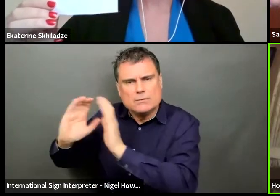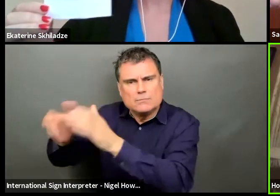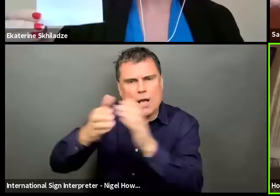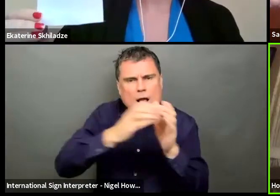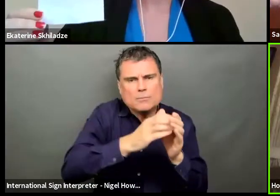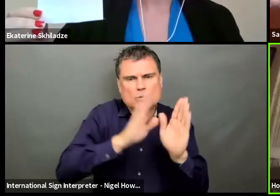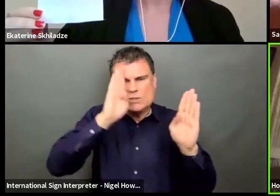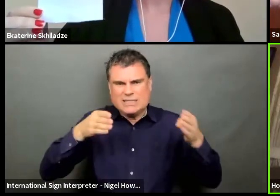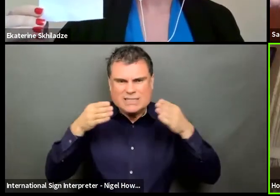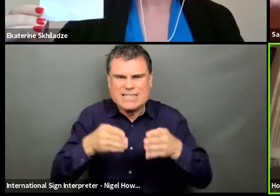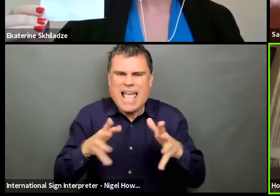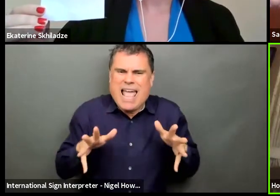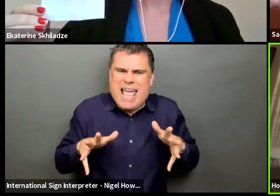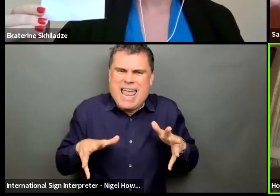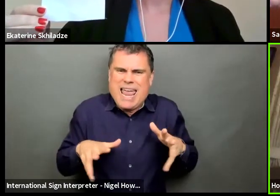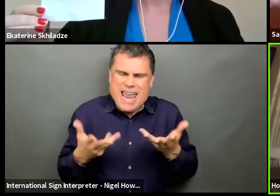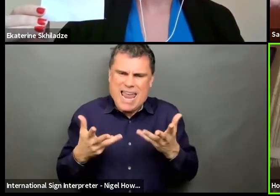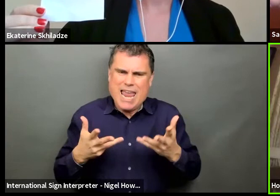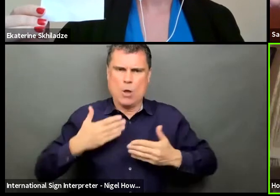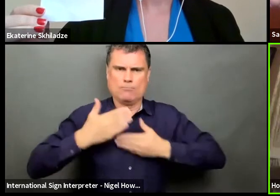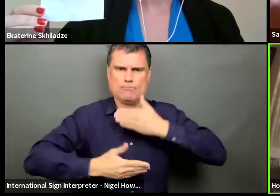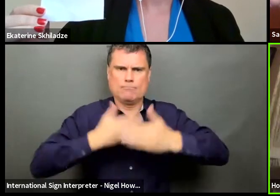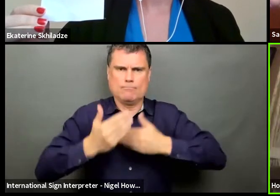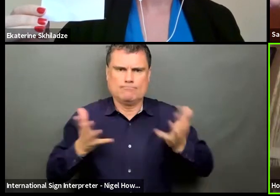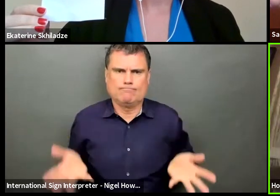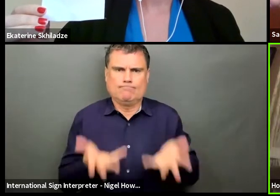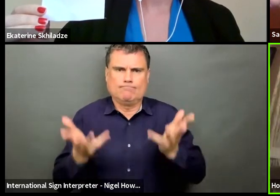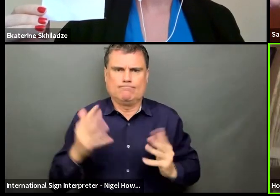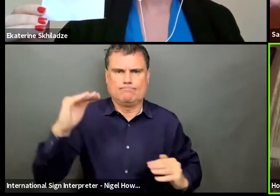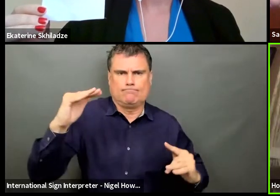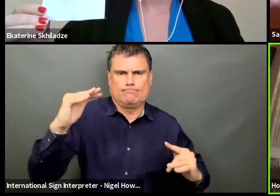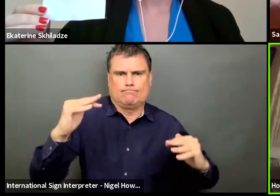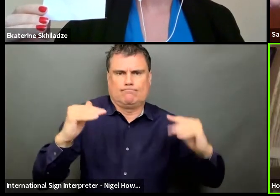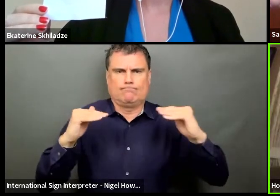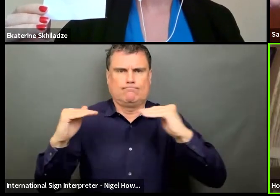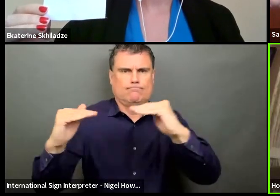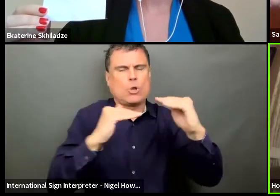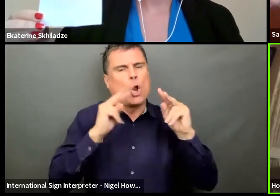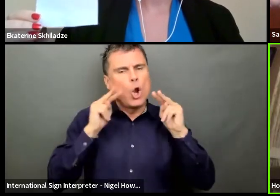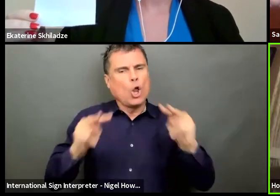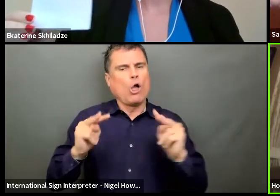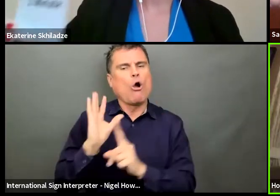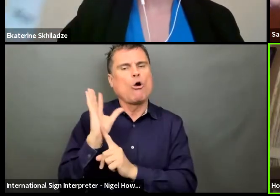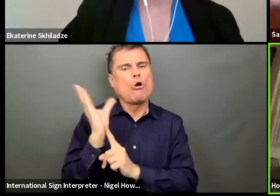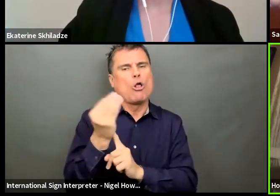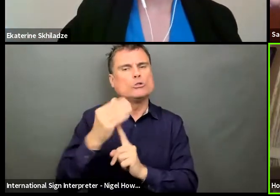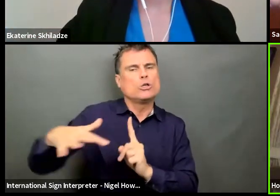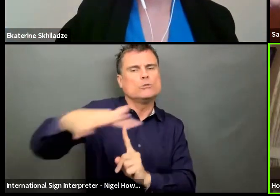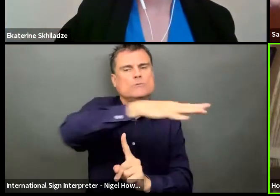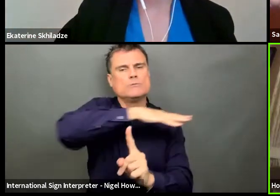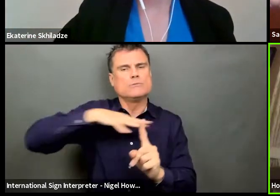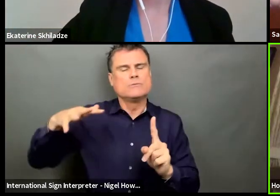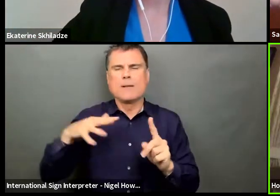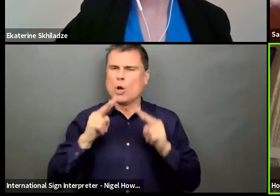addressing the overall root cause of GBSS, that is, work towards